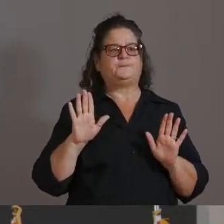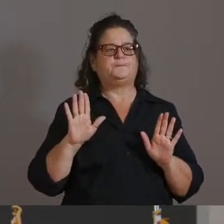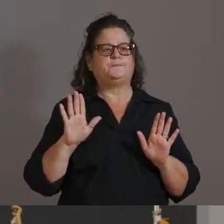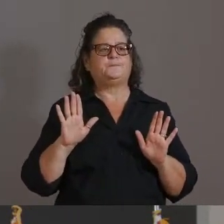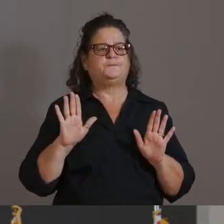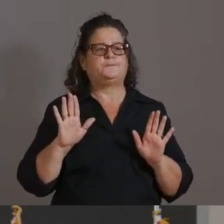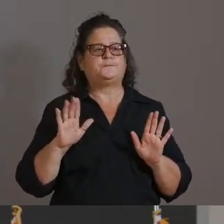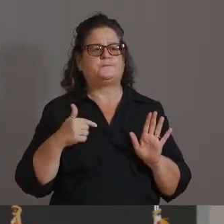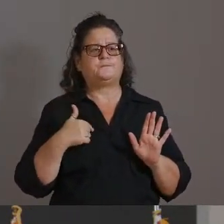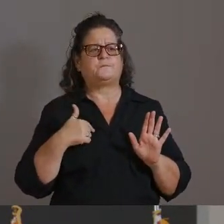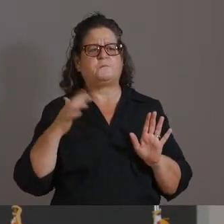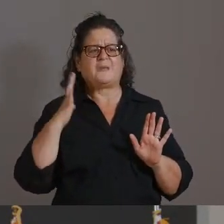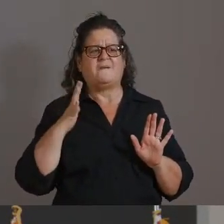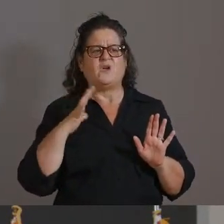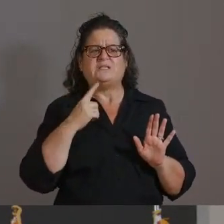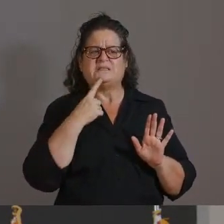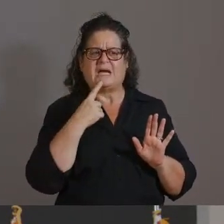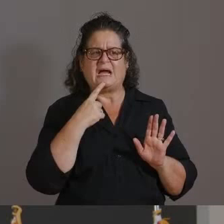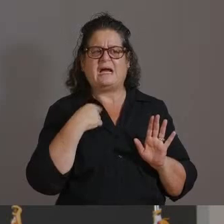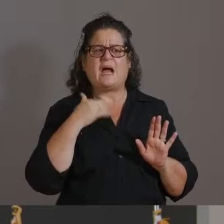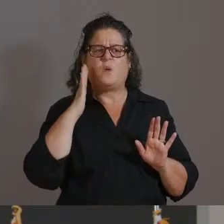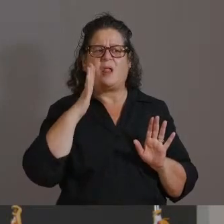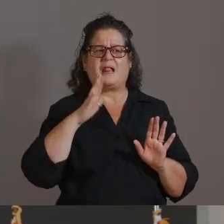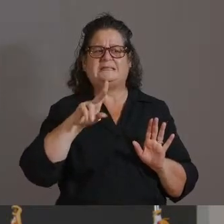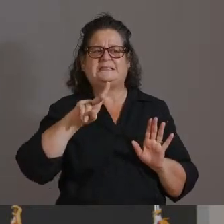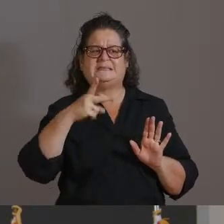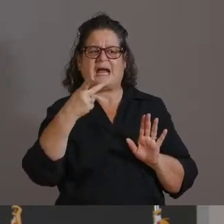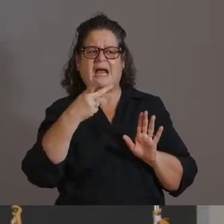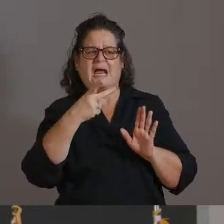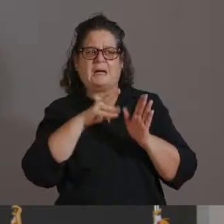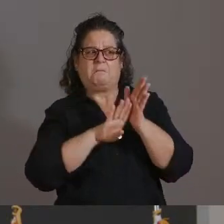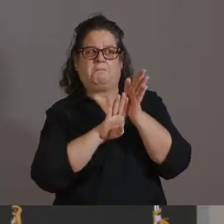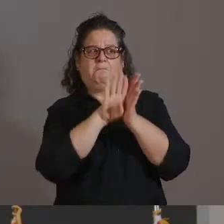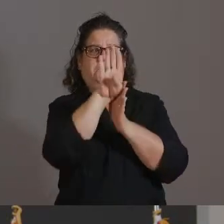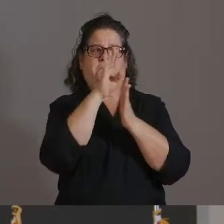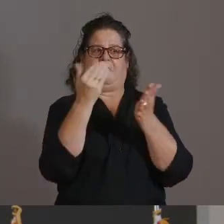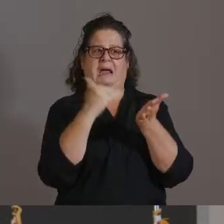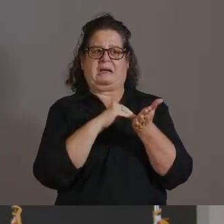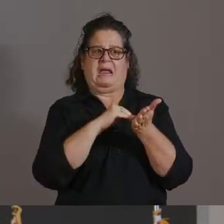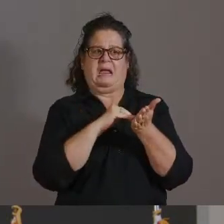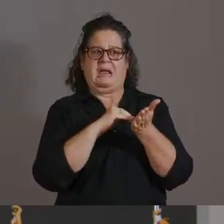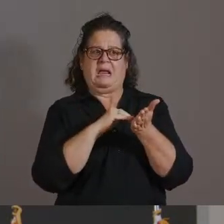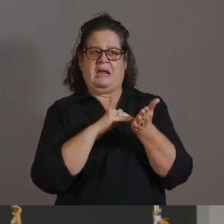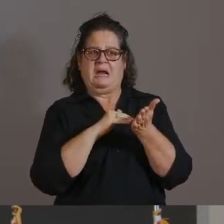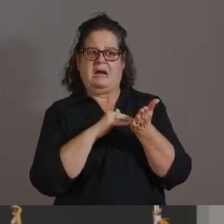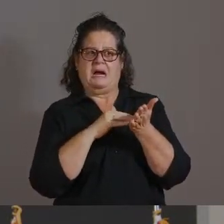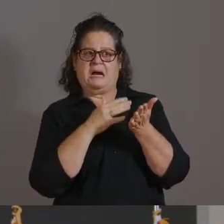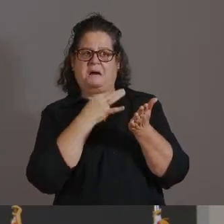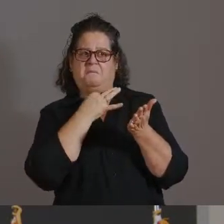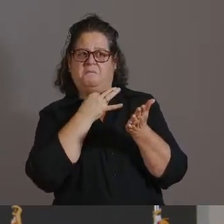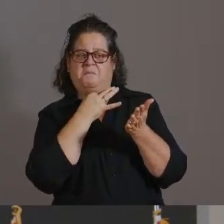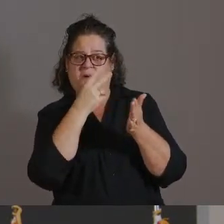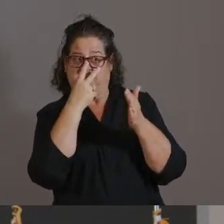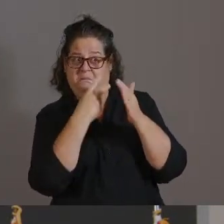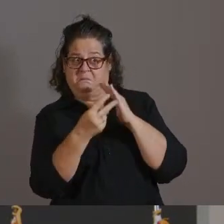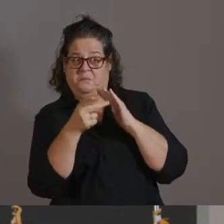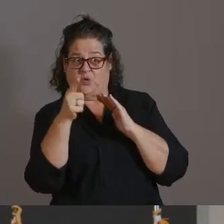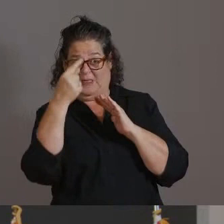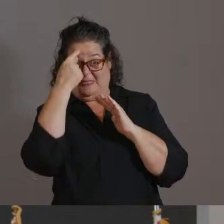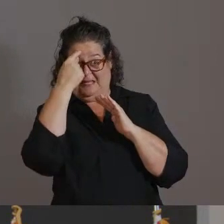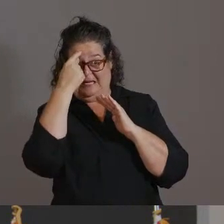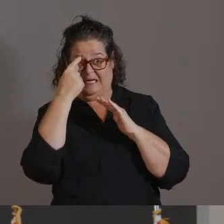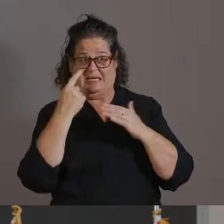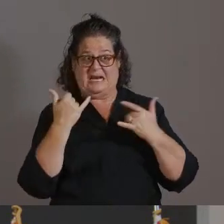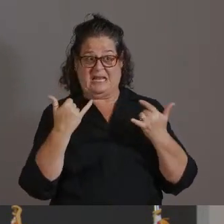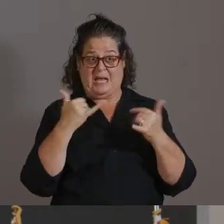think when I say you, the governor, of course, and Dr. Chris, whoever wants to answer this question, a second spike is coming. Do you think even with gradual reopening that